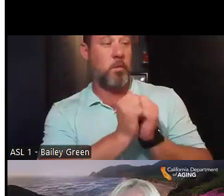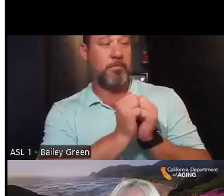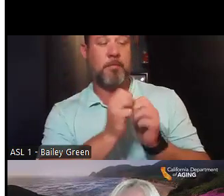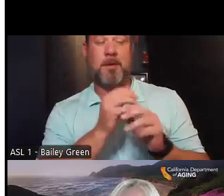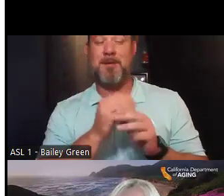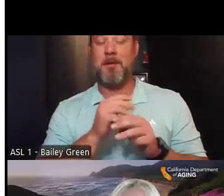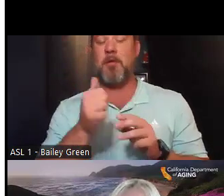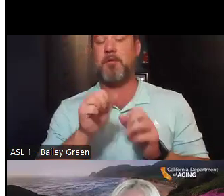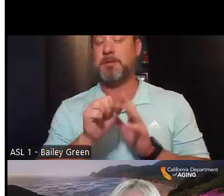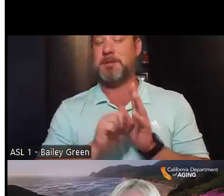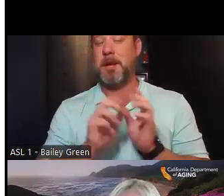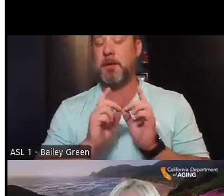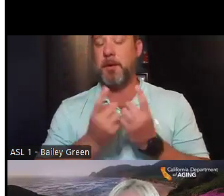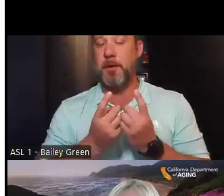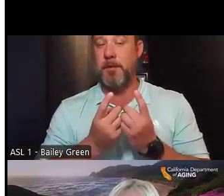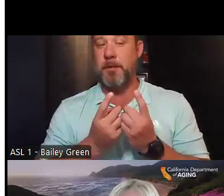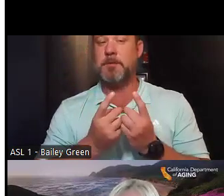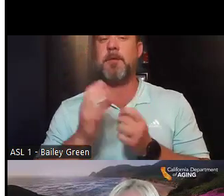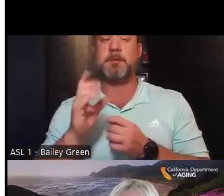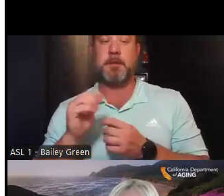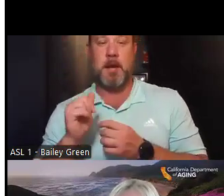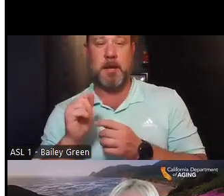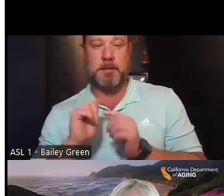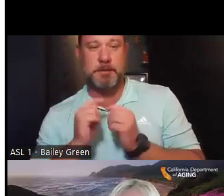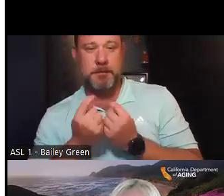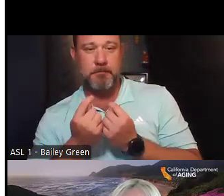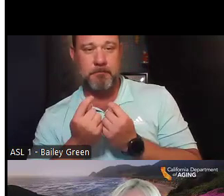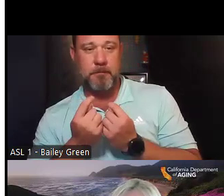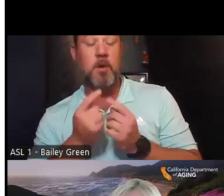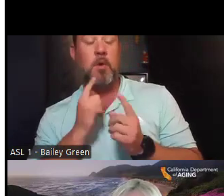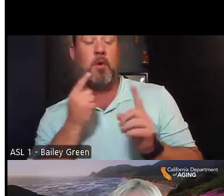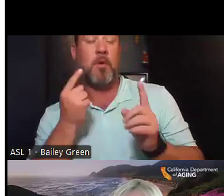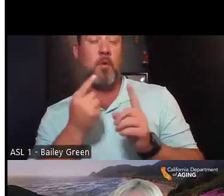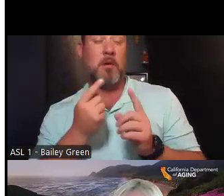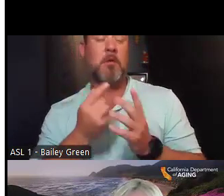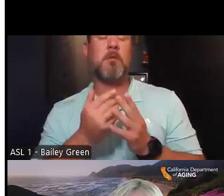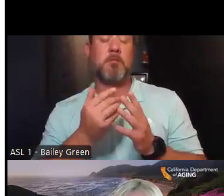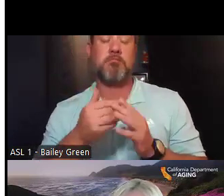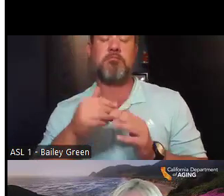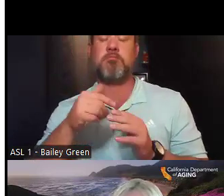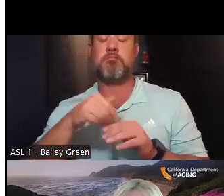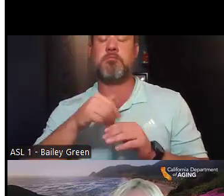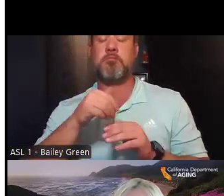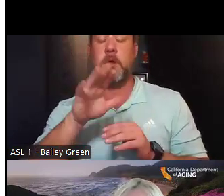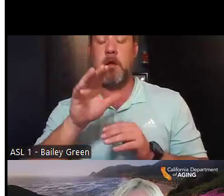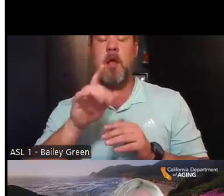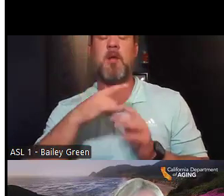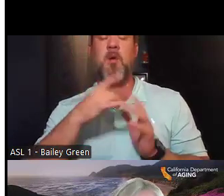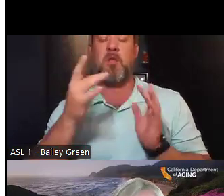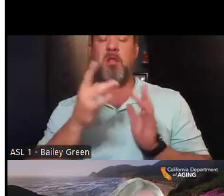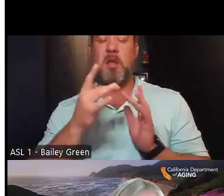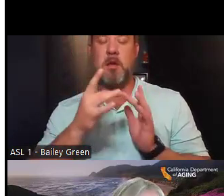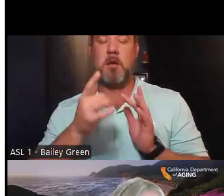state departments, and the CDA team to get to the point where we were able to release the gap analysis. I know the link has been put